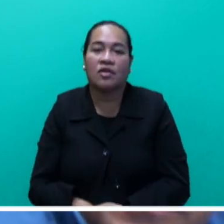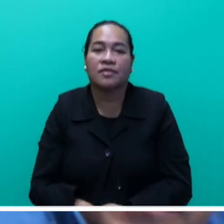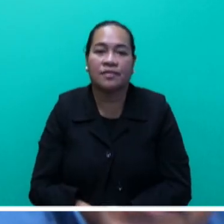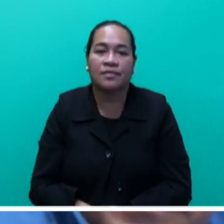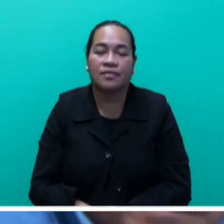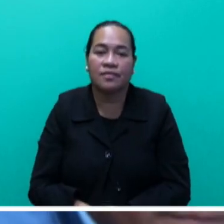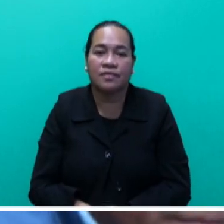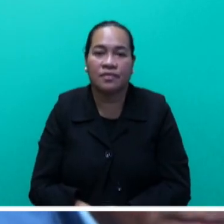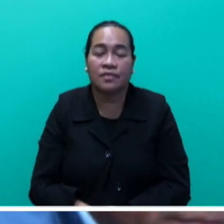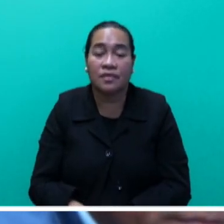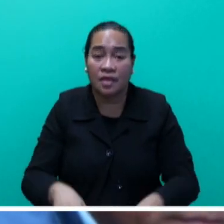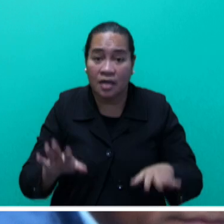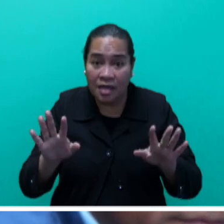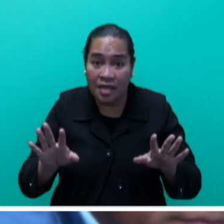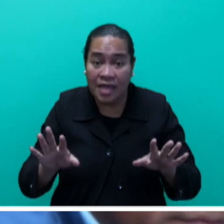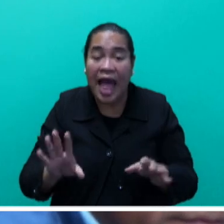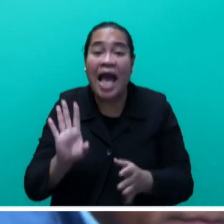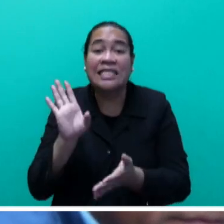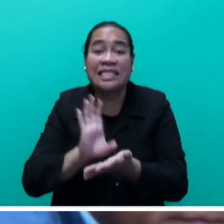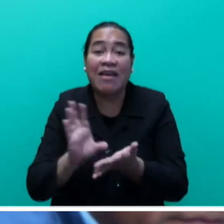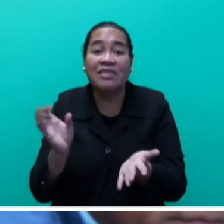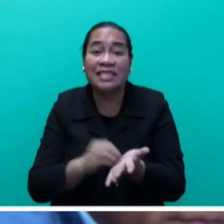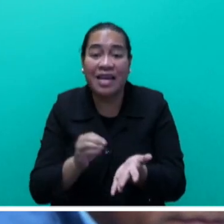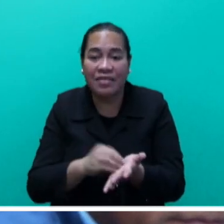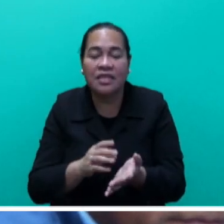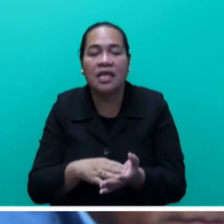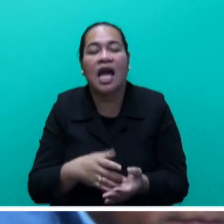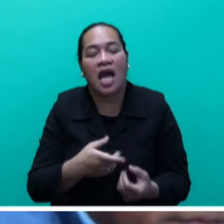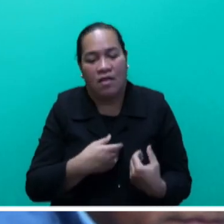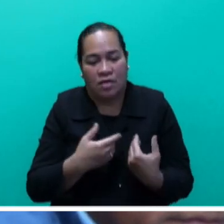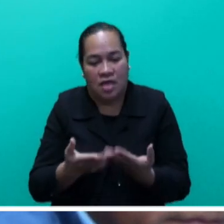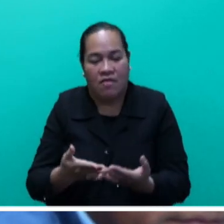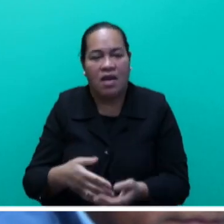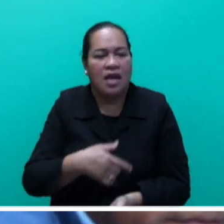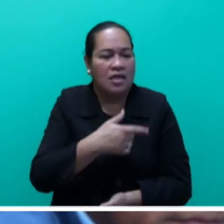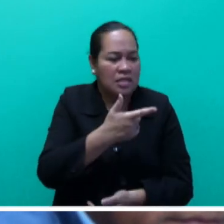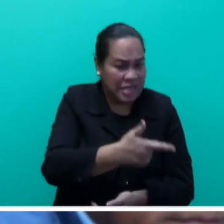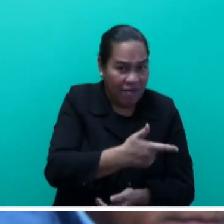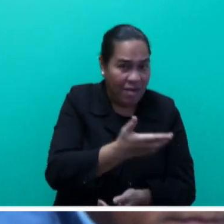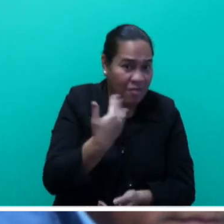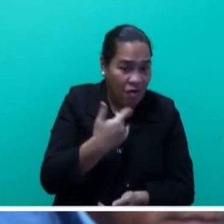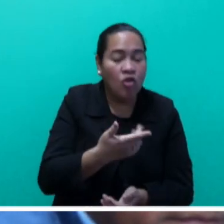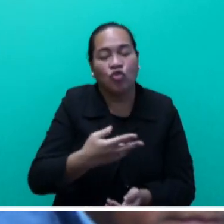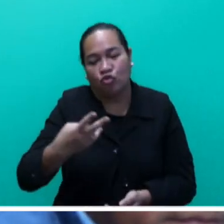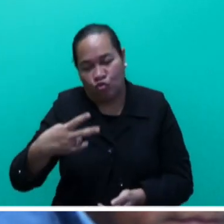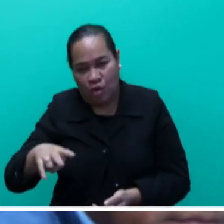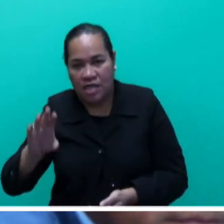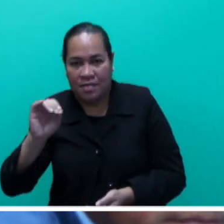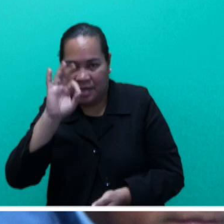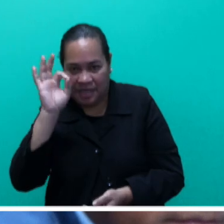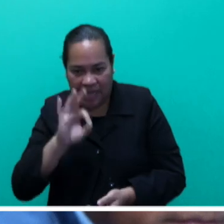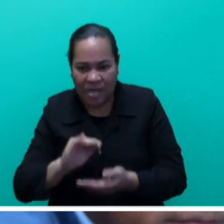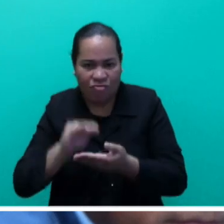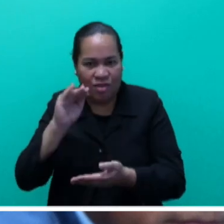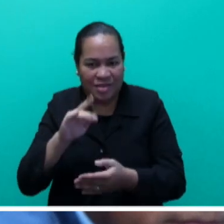Mr. Speaker, the civil servants have been given a 7 to 20% increase, which is unprecedented